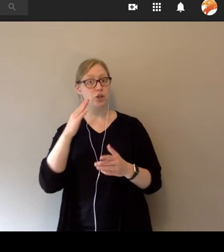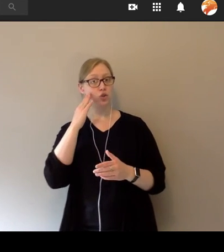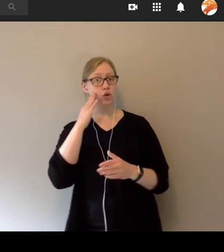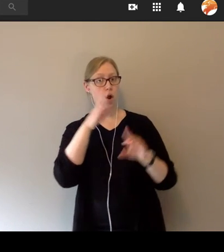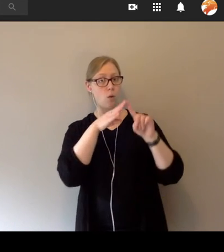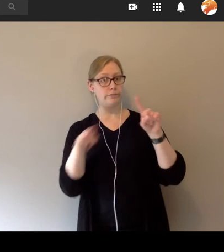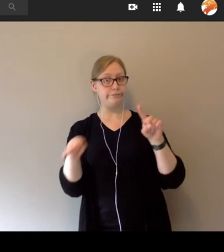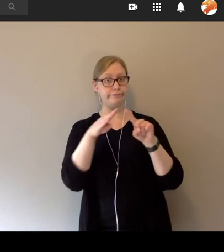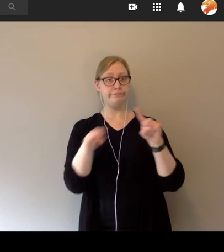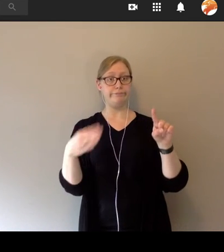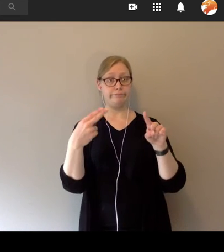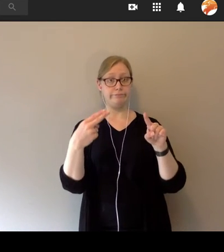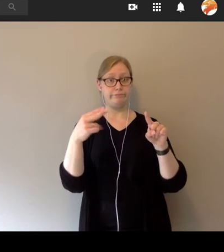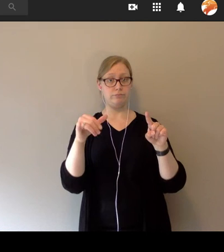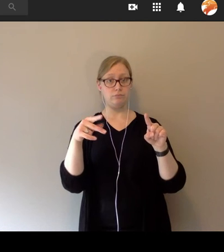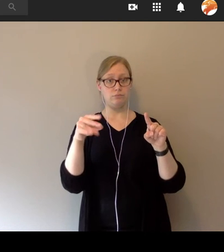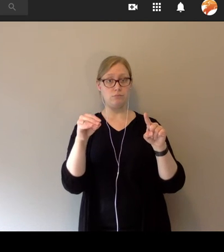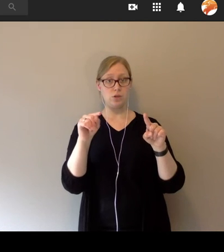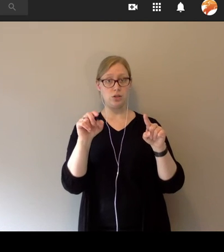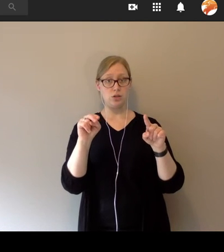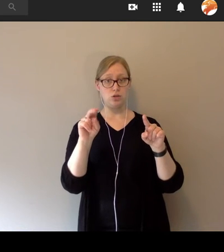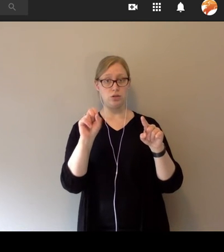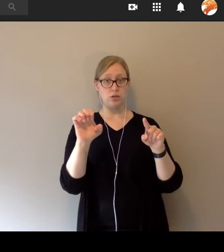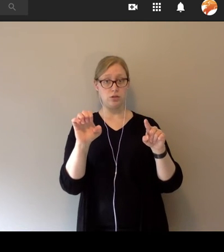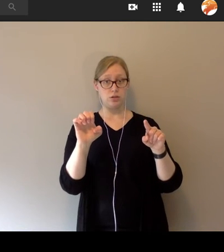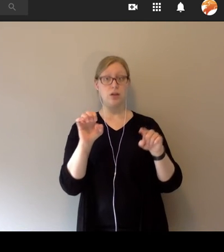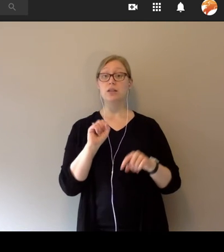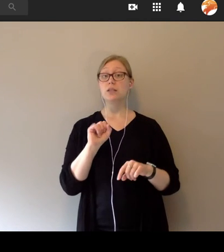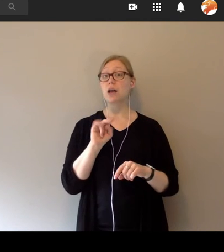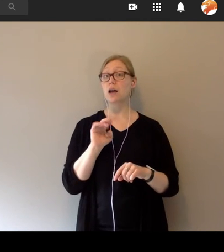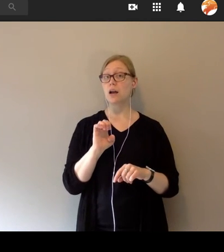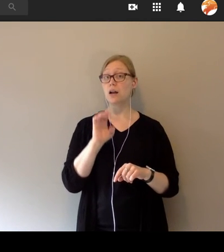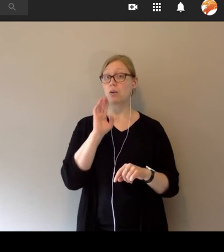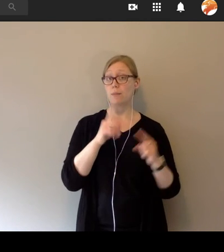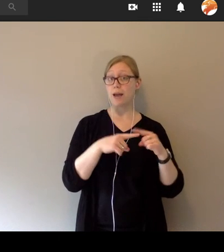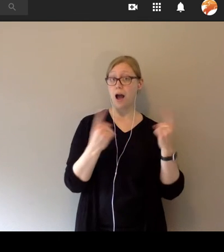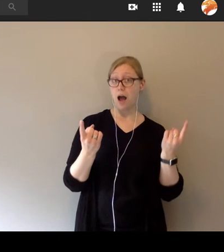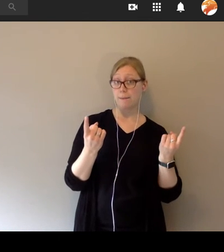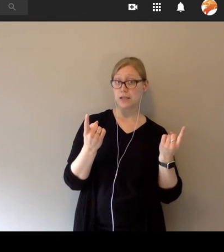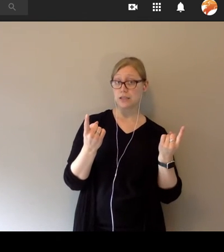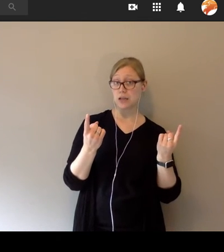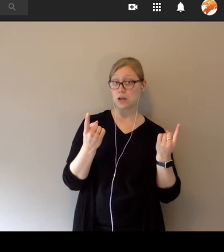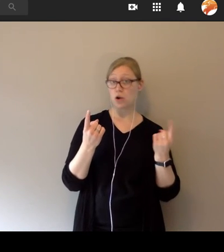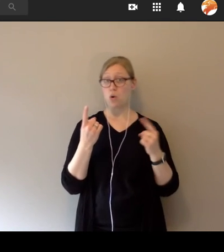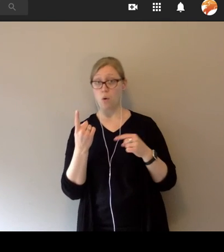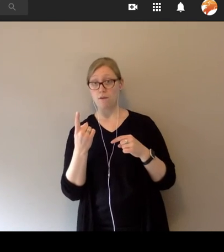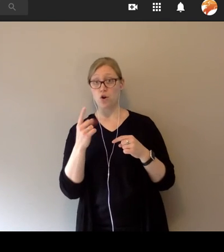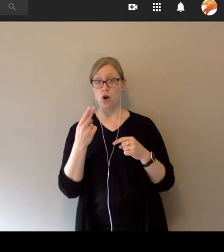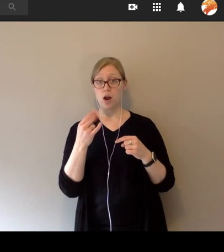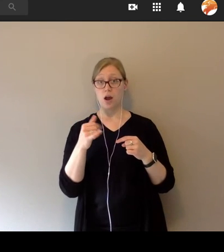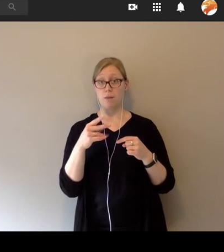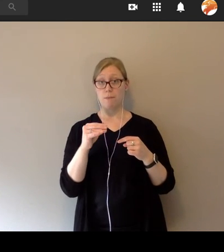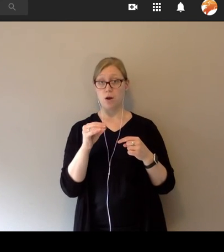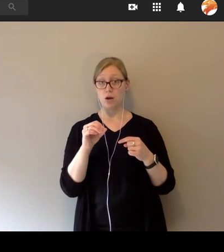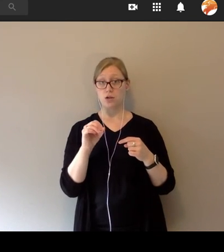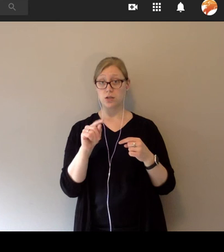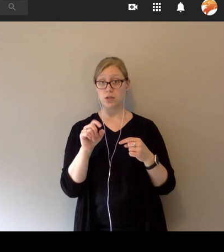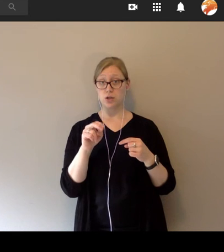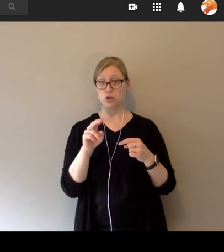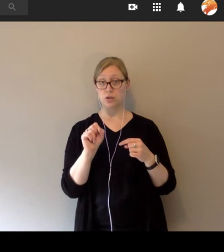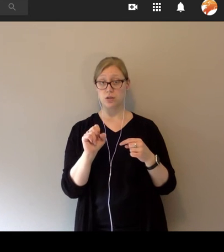the sine is going to be the opposite over hypotenuse, so that should allow us to find length A. The cosine is going to be B over hypotenuse,